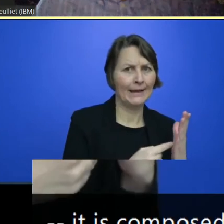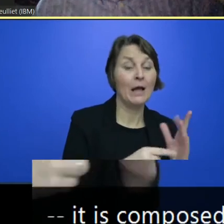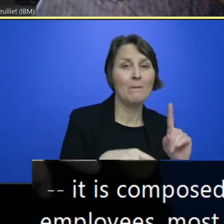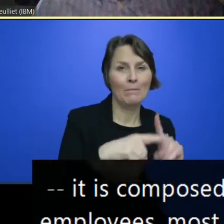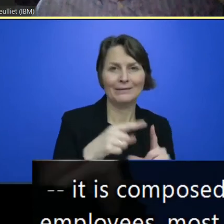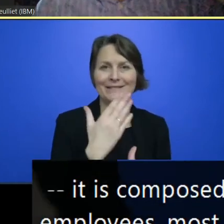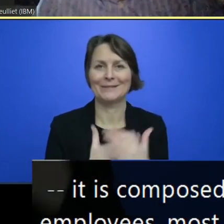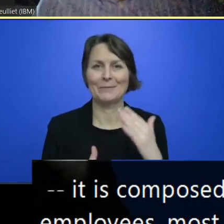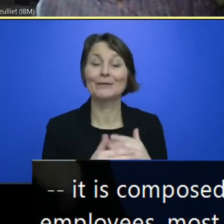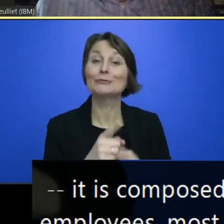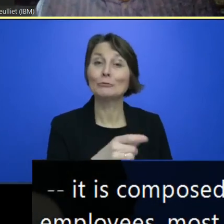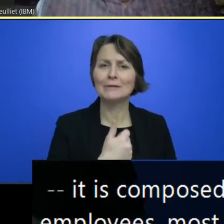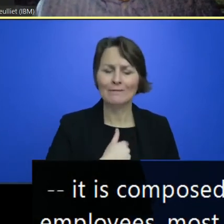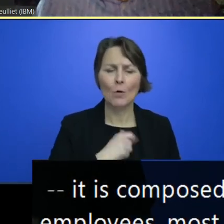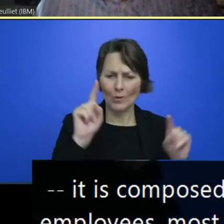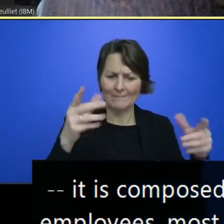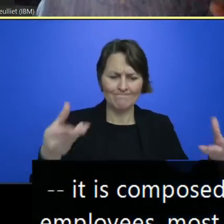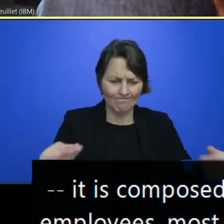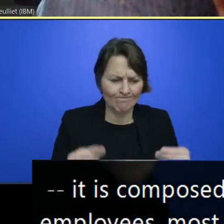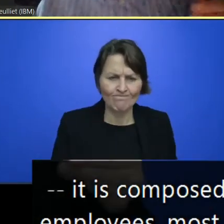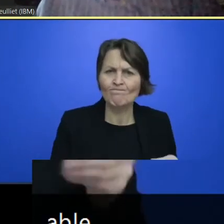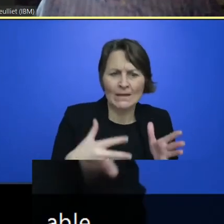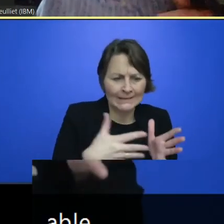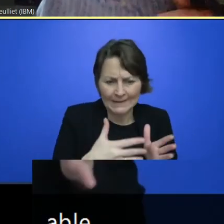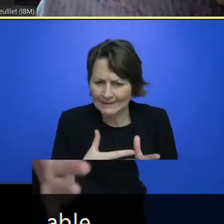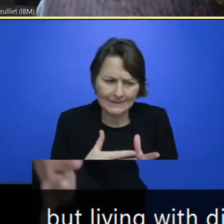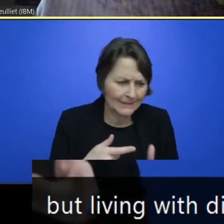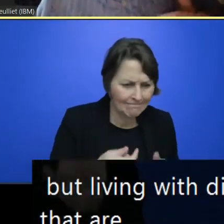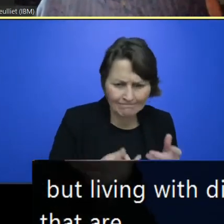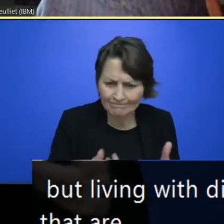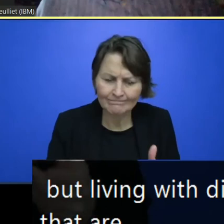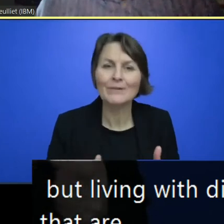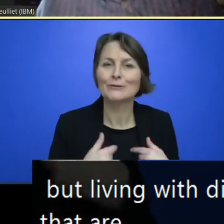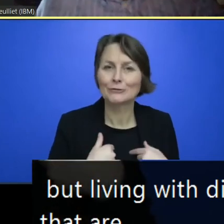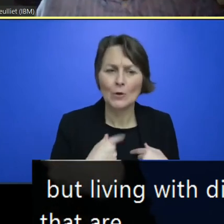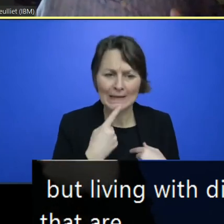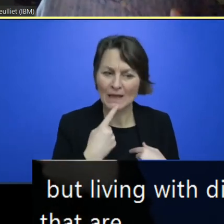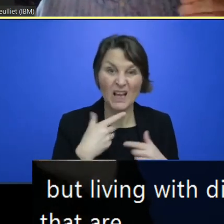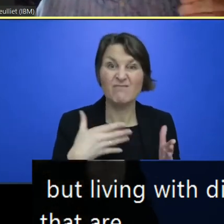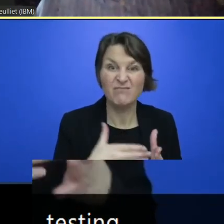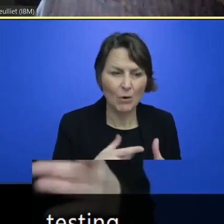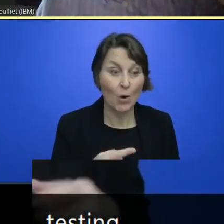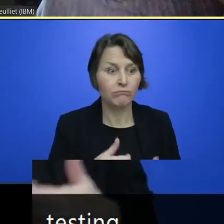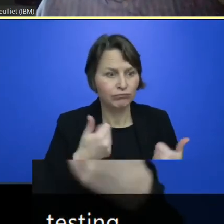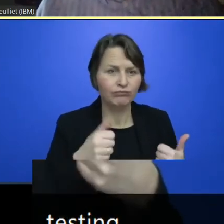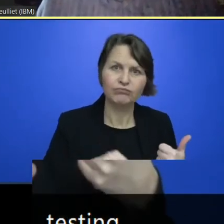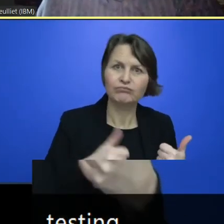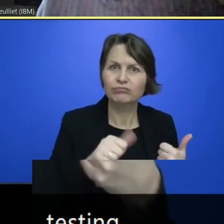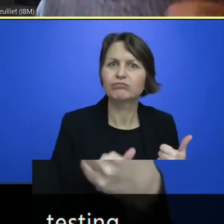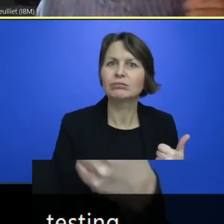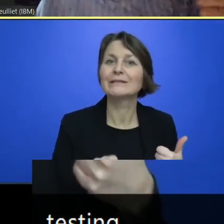application that are being deployed in IBM, so that they can provide technical recommendations to developers,